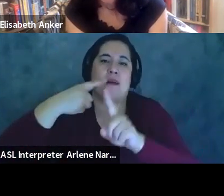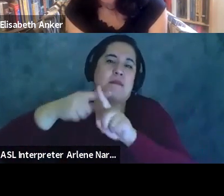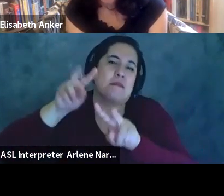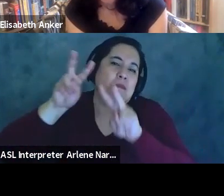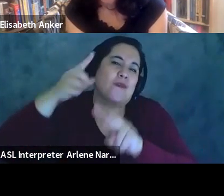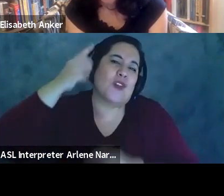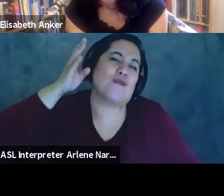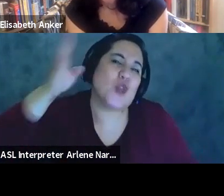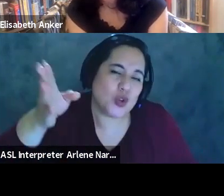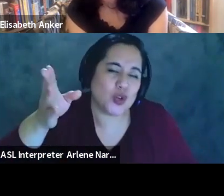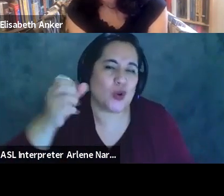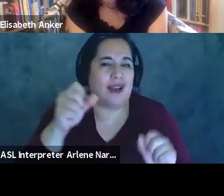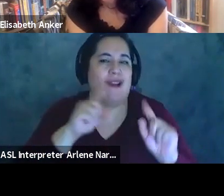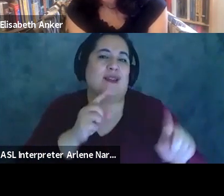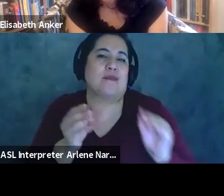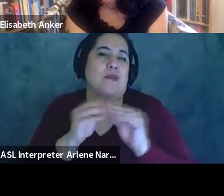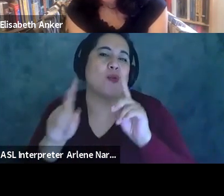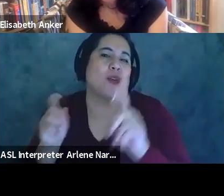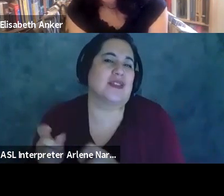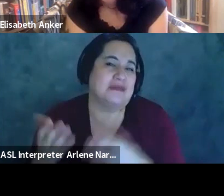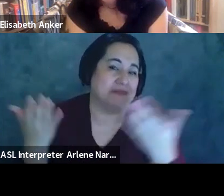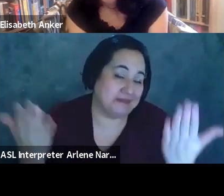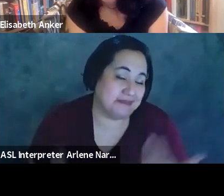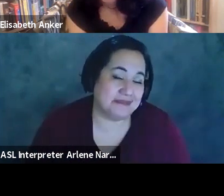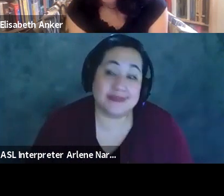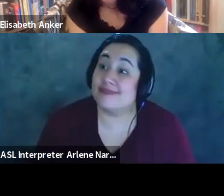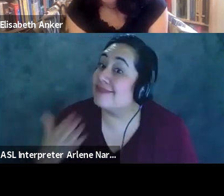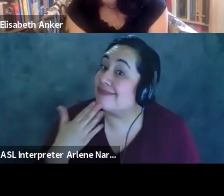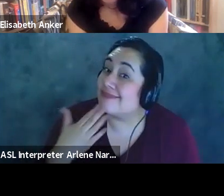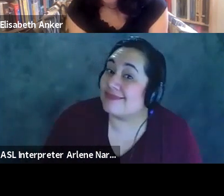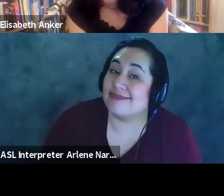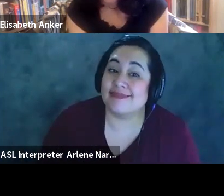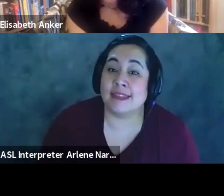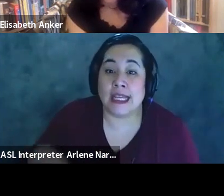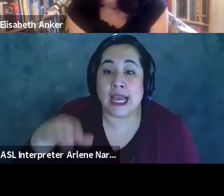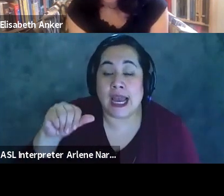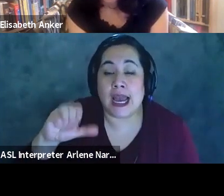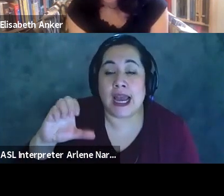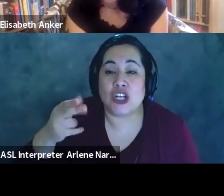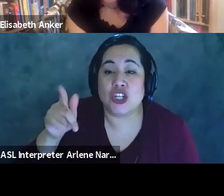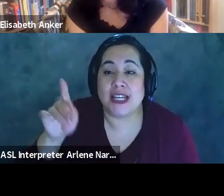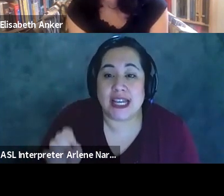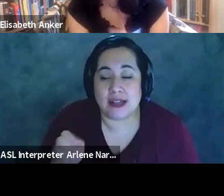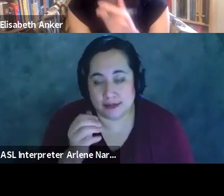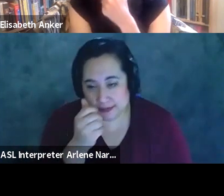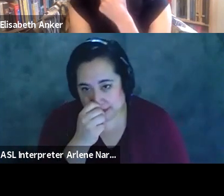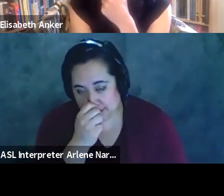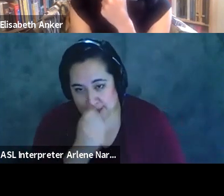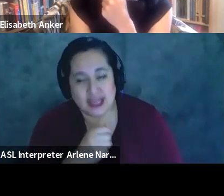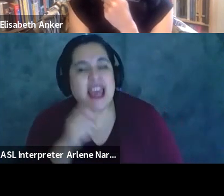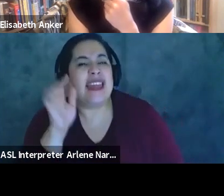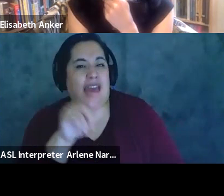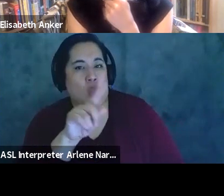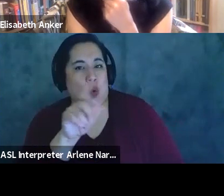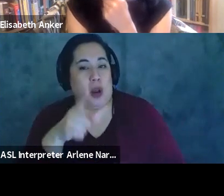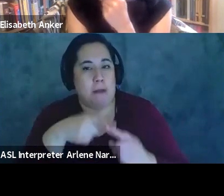there's some to be added. So. Thank you. Interesting. Achille. I think the ecological